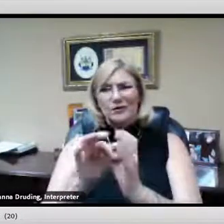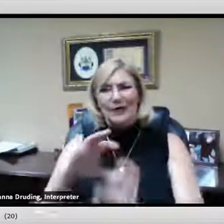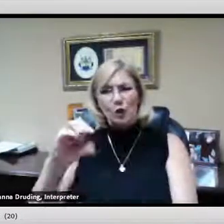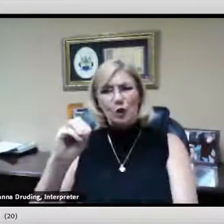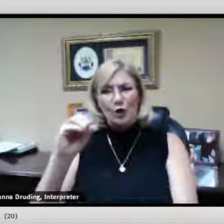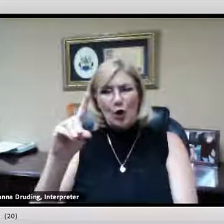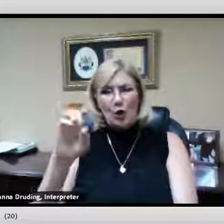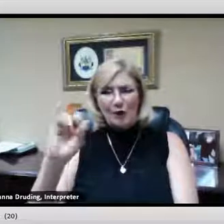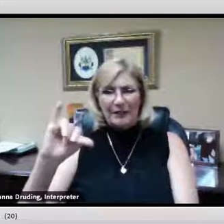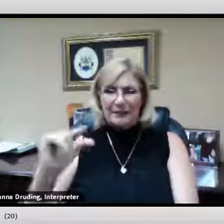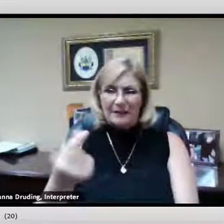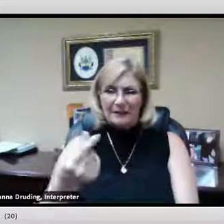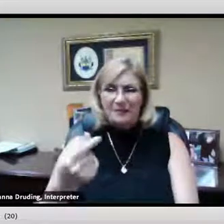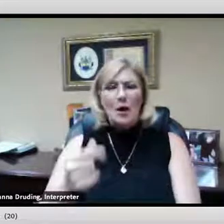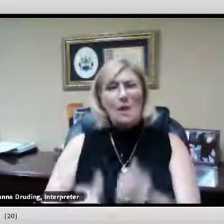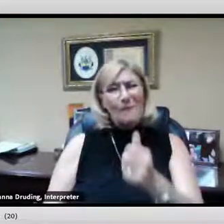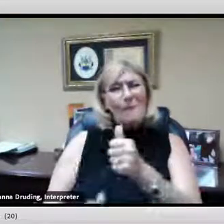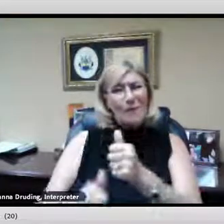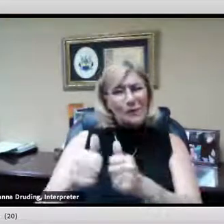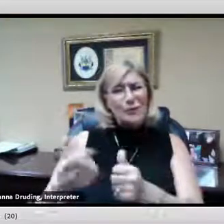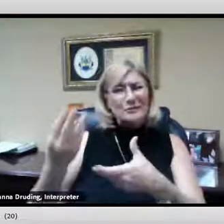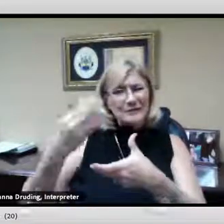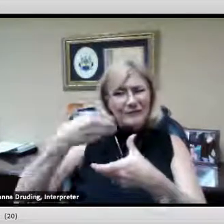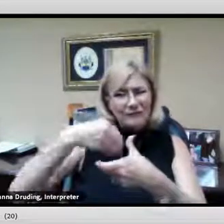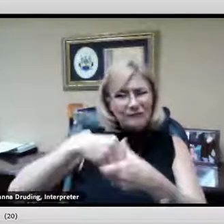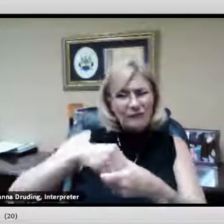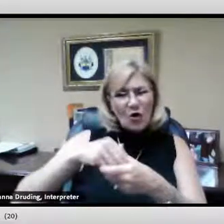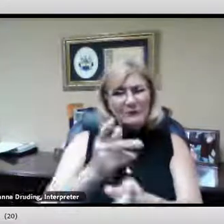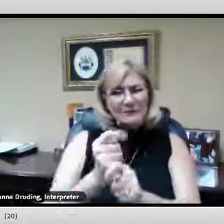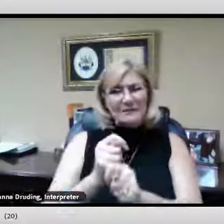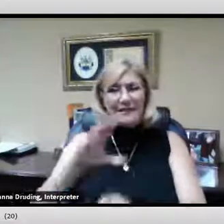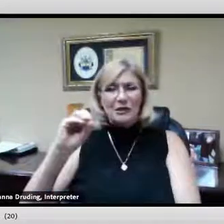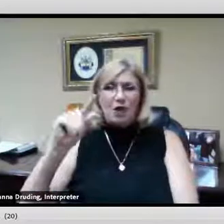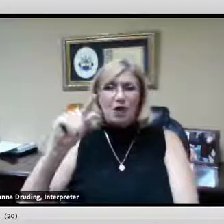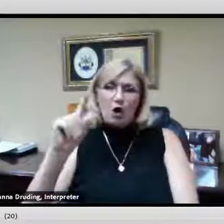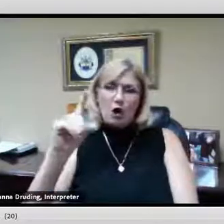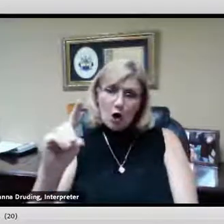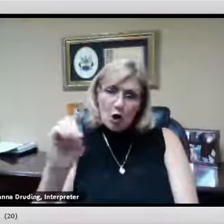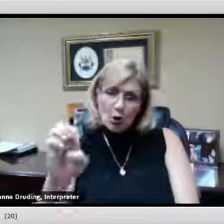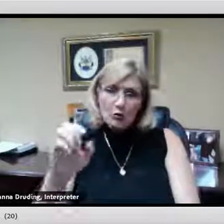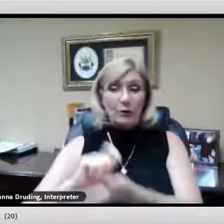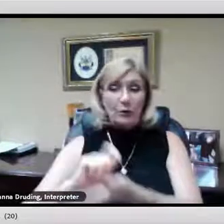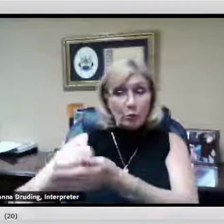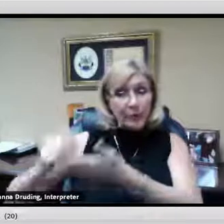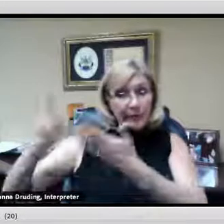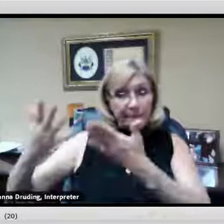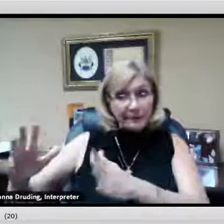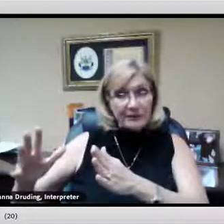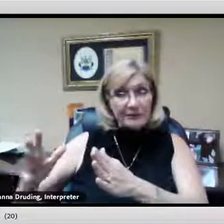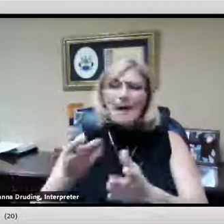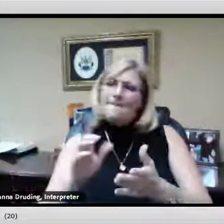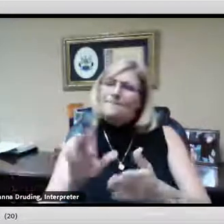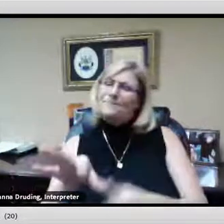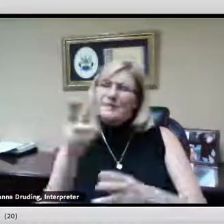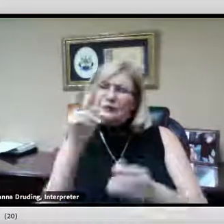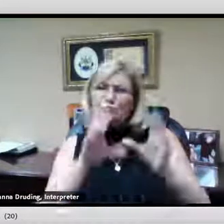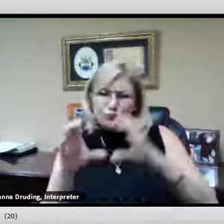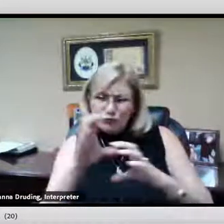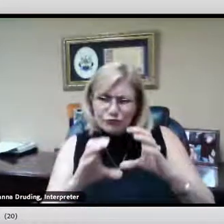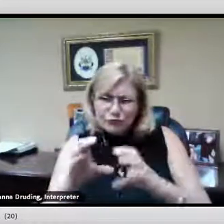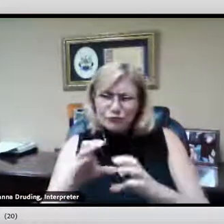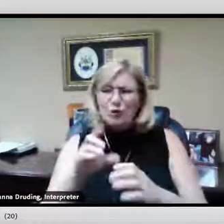And it mostly involved me just taking code that was already written, finding where I could make tweaks to make it do what